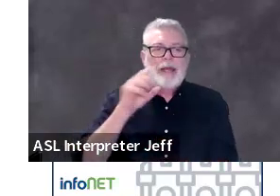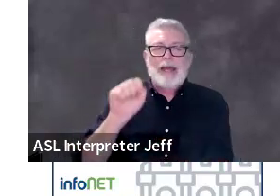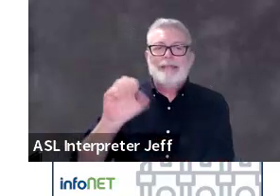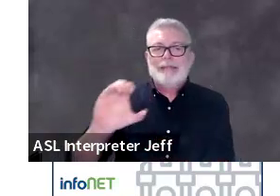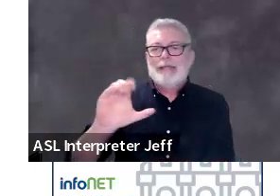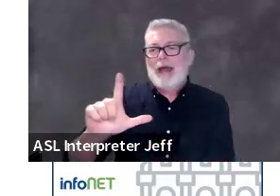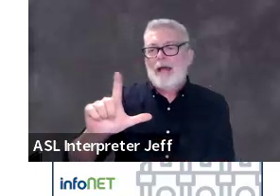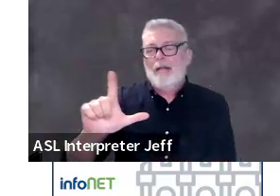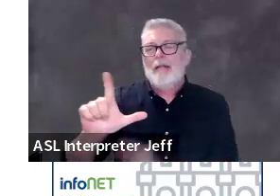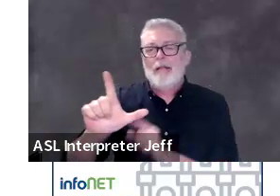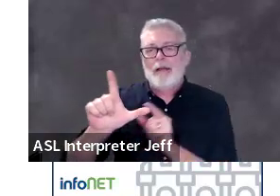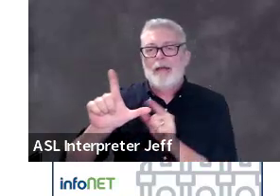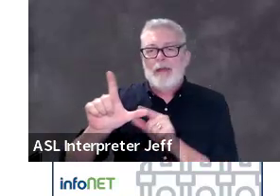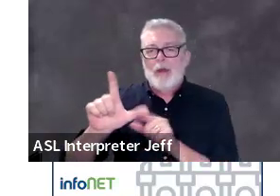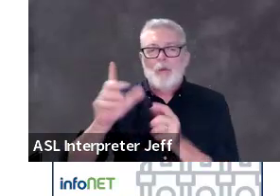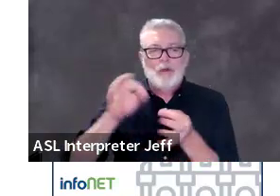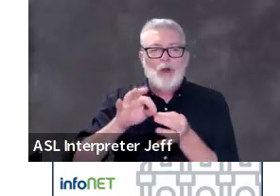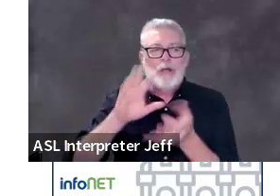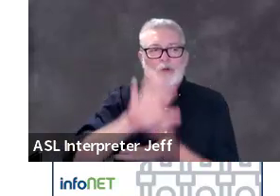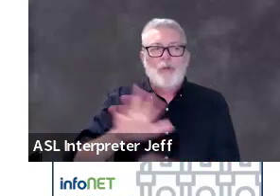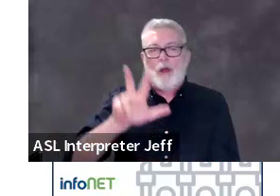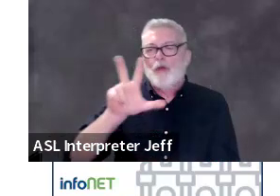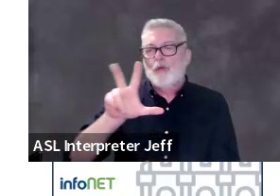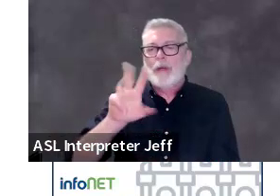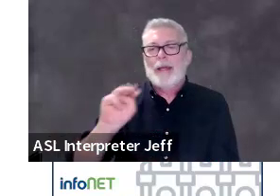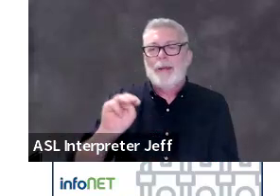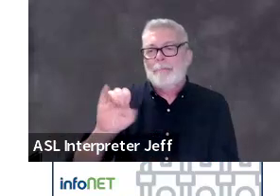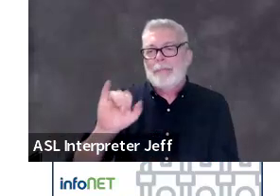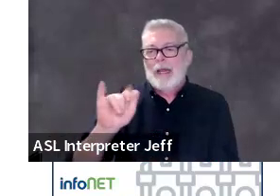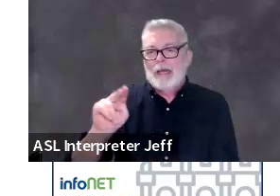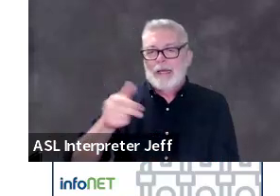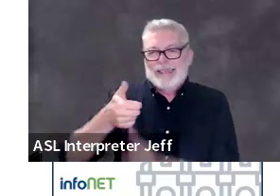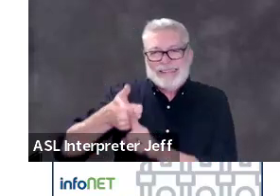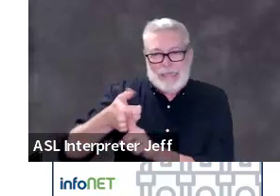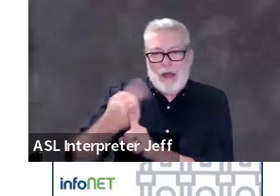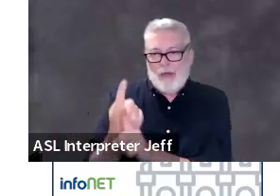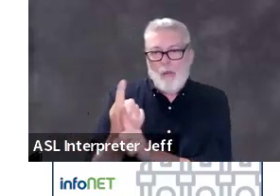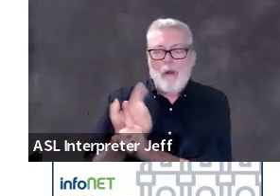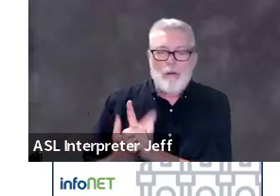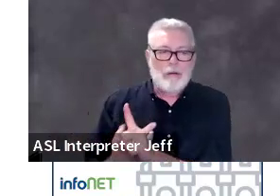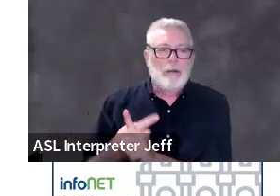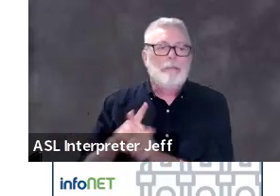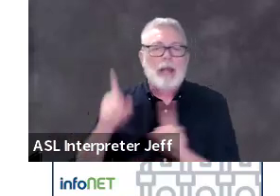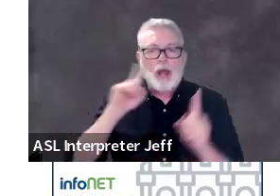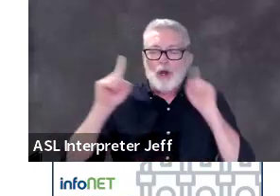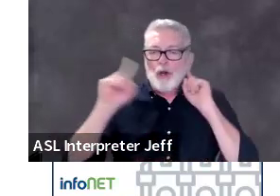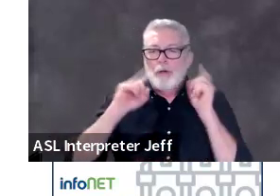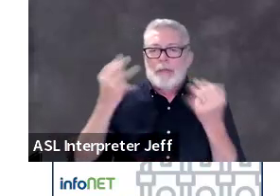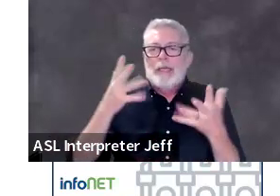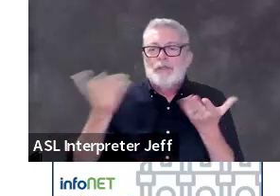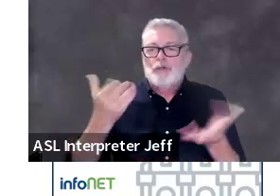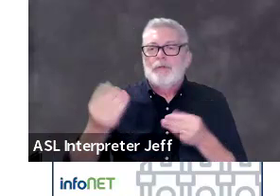was going to cost about $3 million itself. So, but I've heard from a lot of providers that